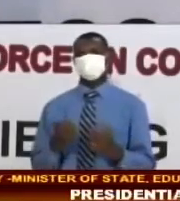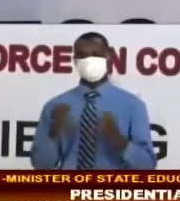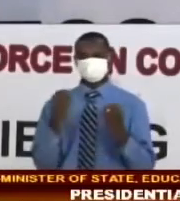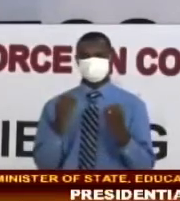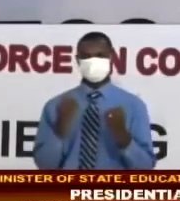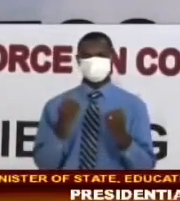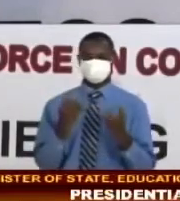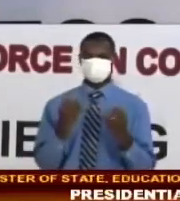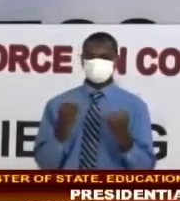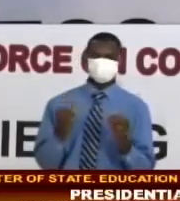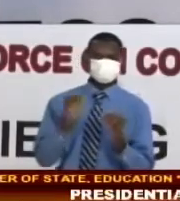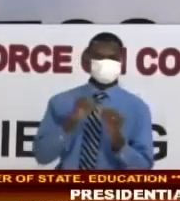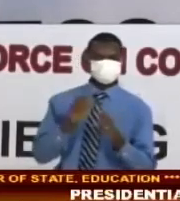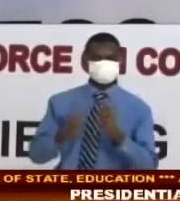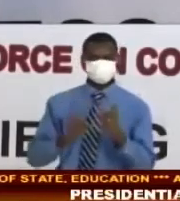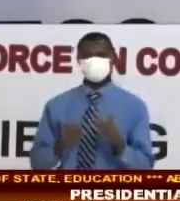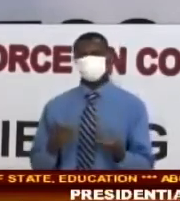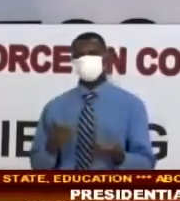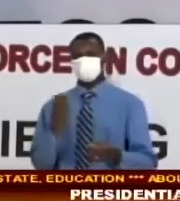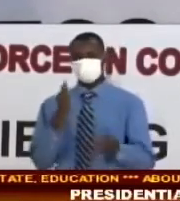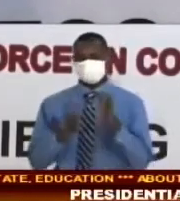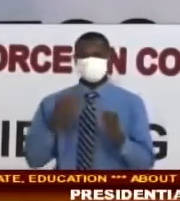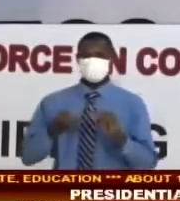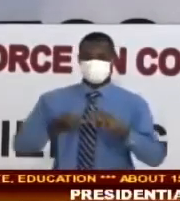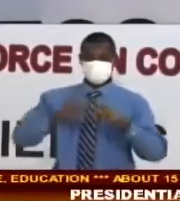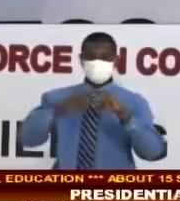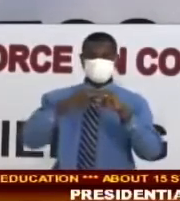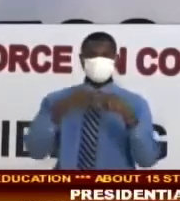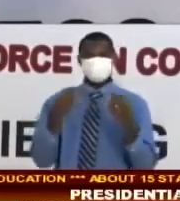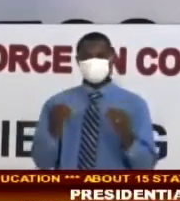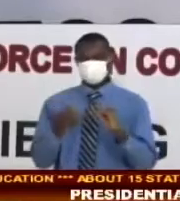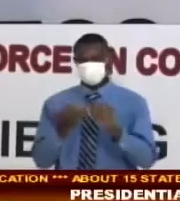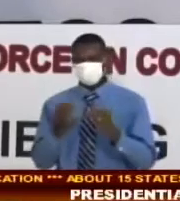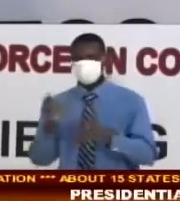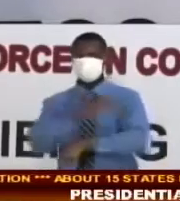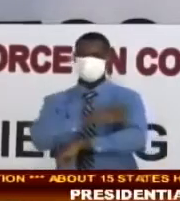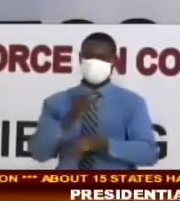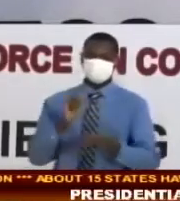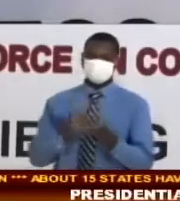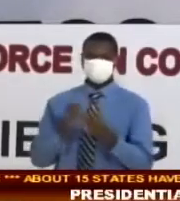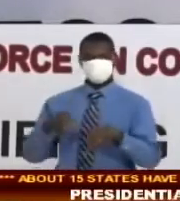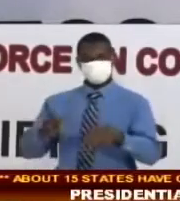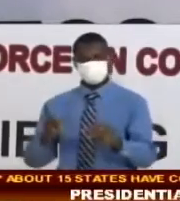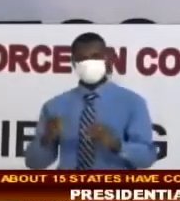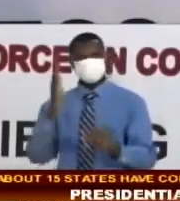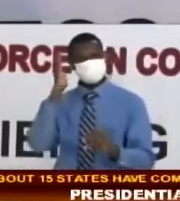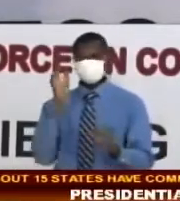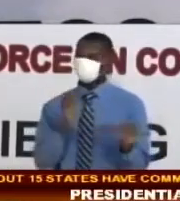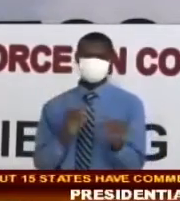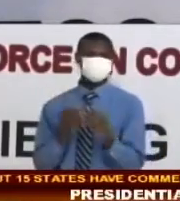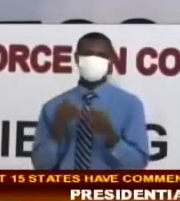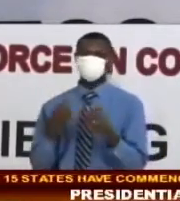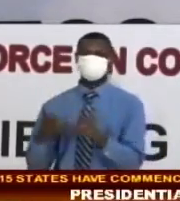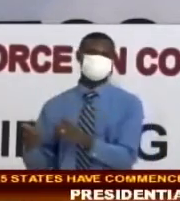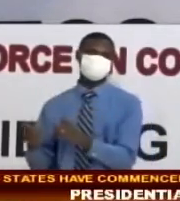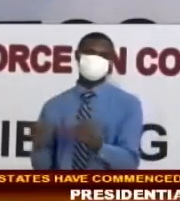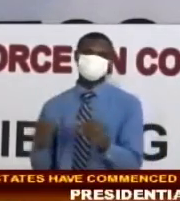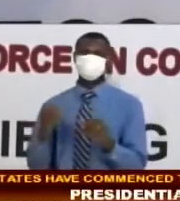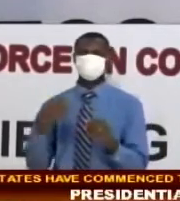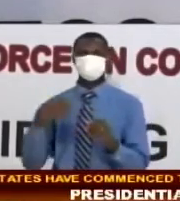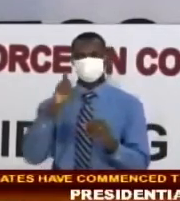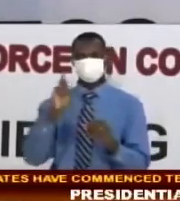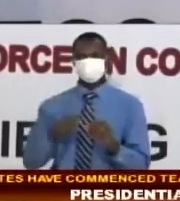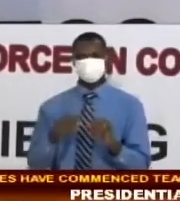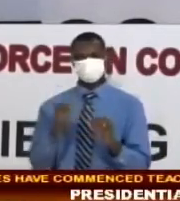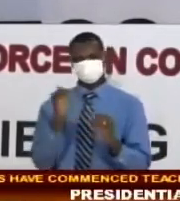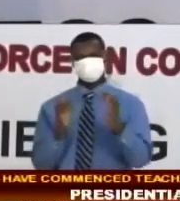attending. If we increase the frequency, on the other hand, we may also have the same issue. So it's a balance, but we are looking into it, and we'll continue